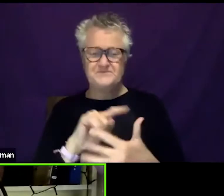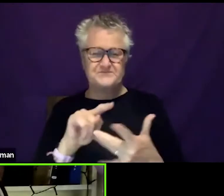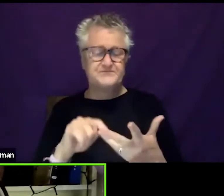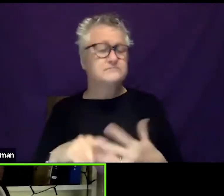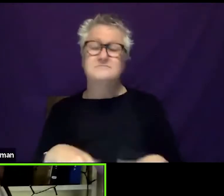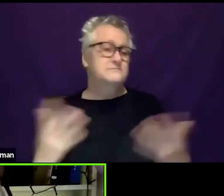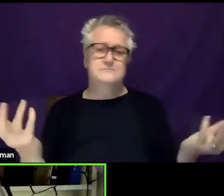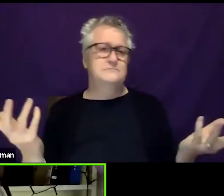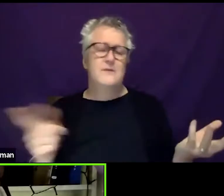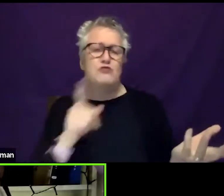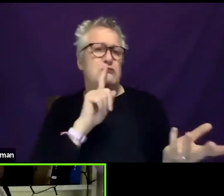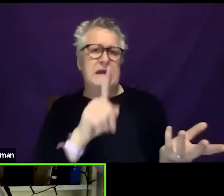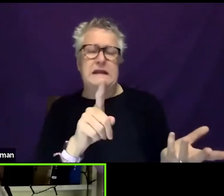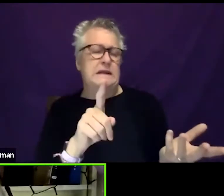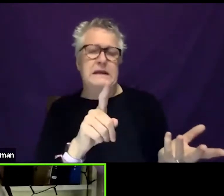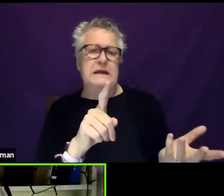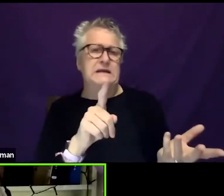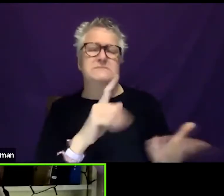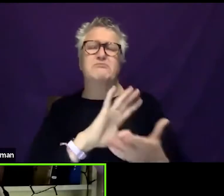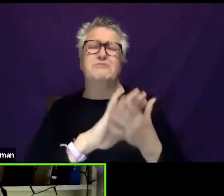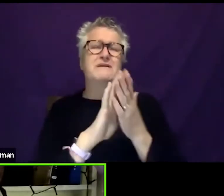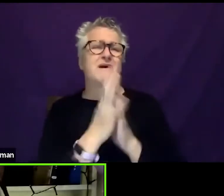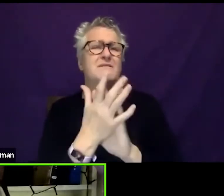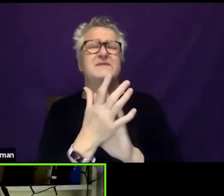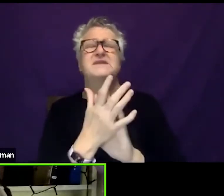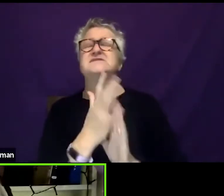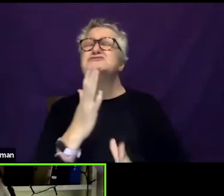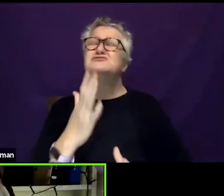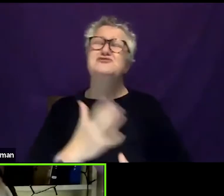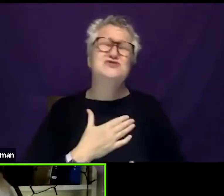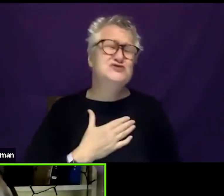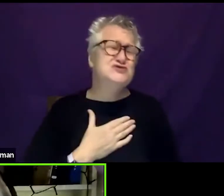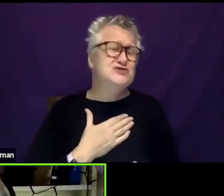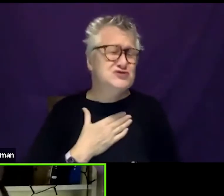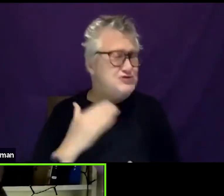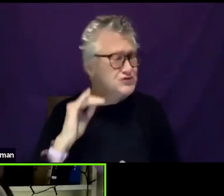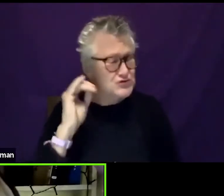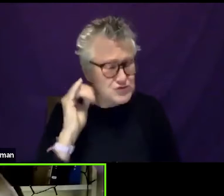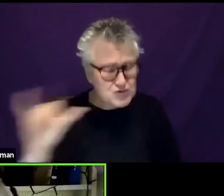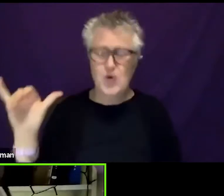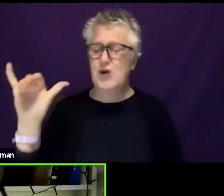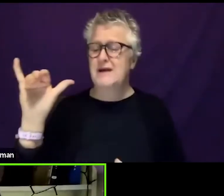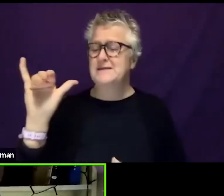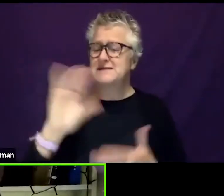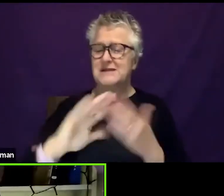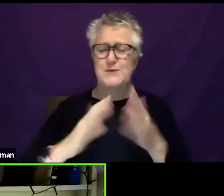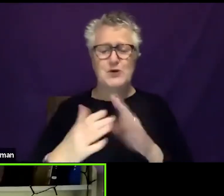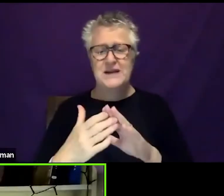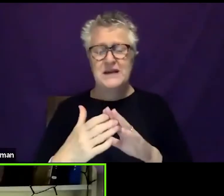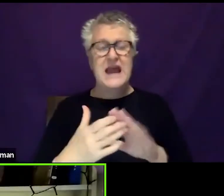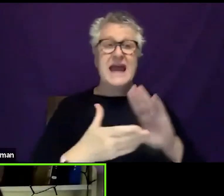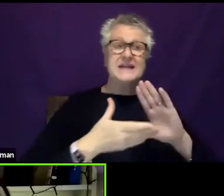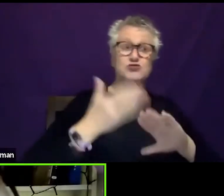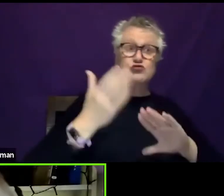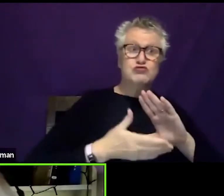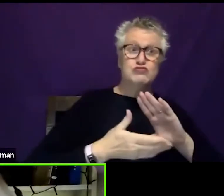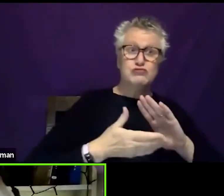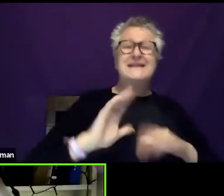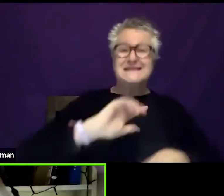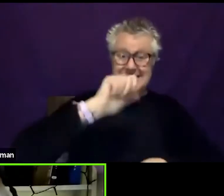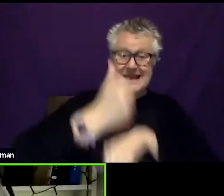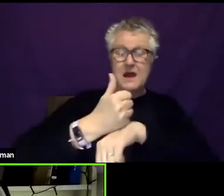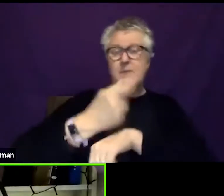joyous community of disabled people. It's run by disabled people for disabled people. I mean, anyone is